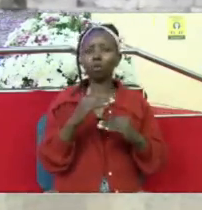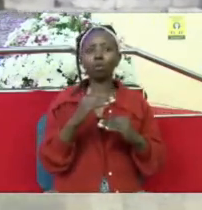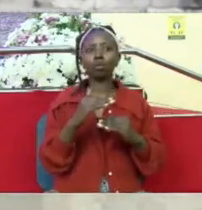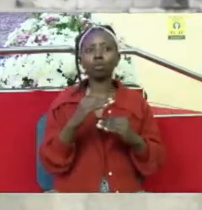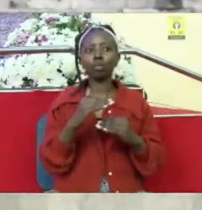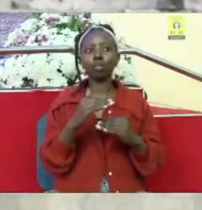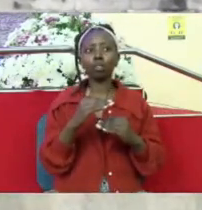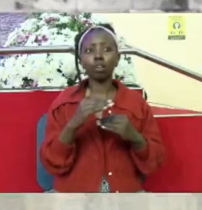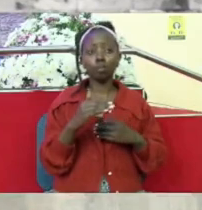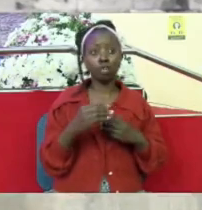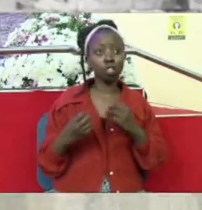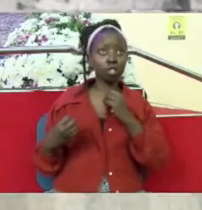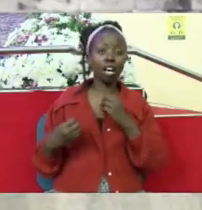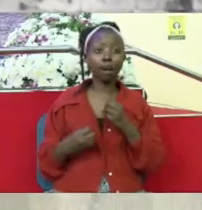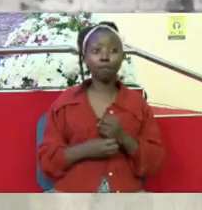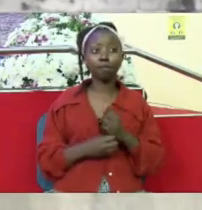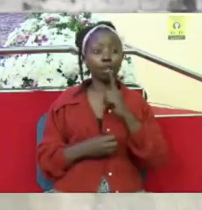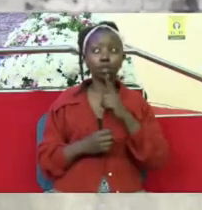Can I surprise you? Nini kushtue?